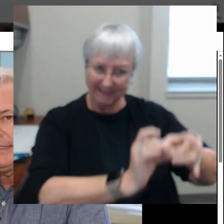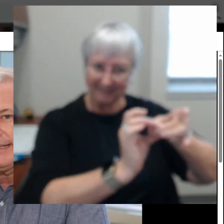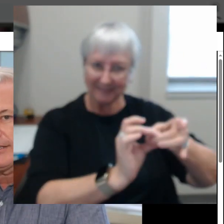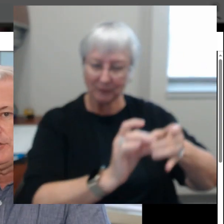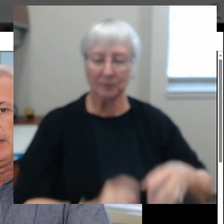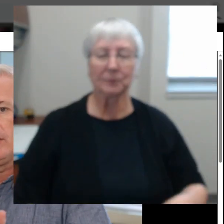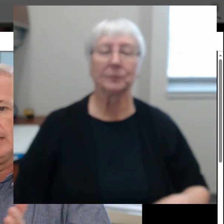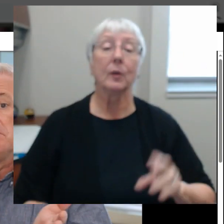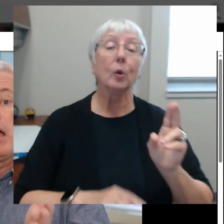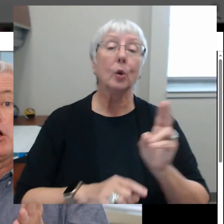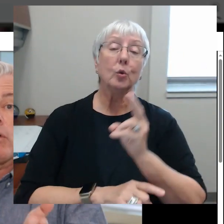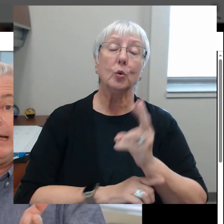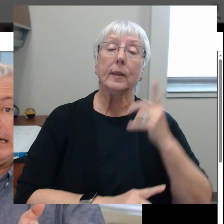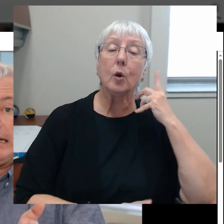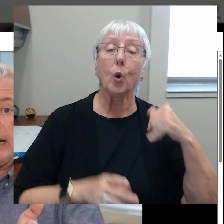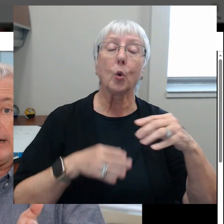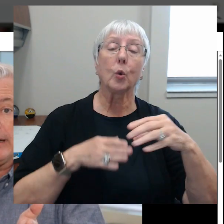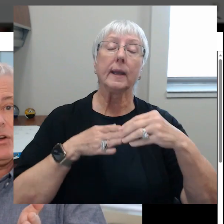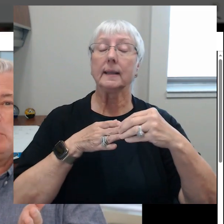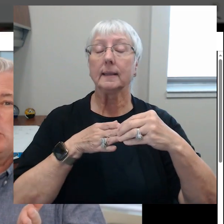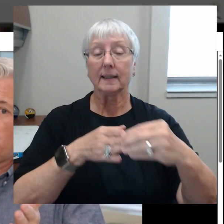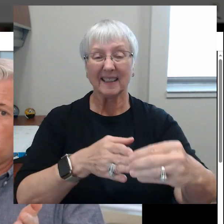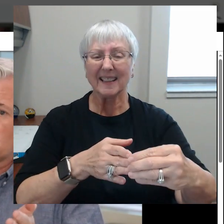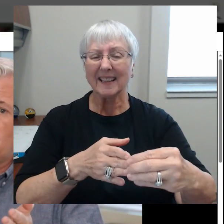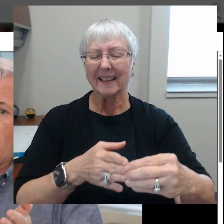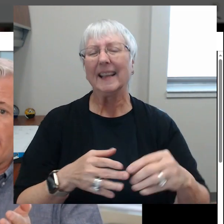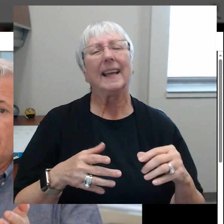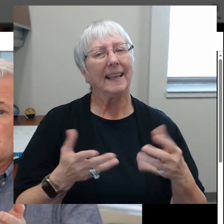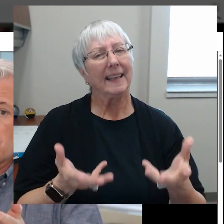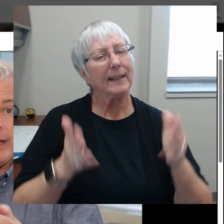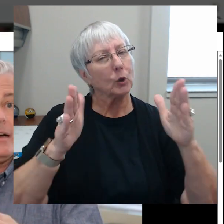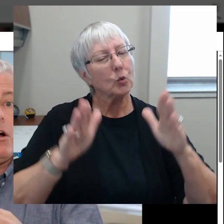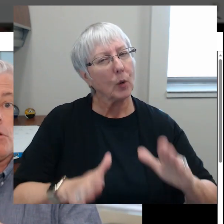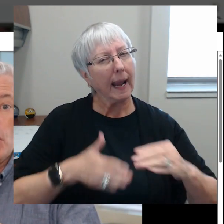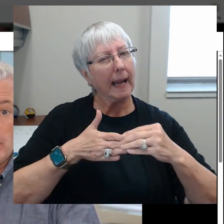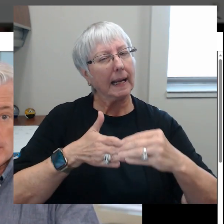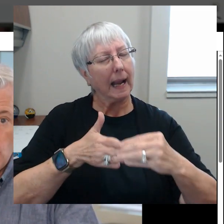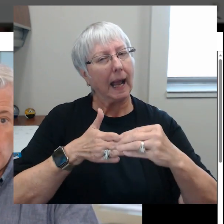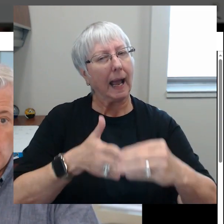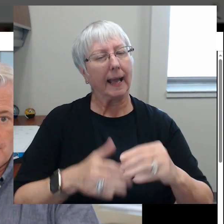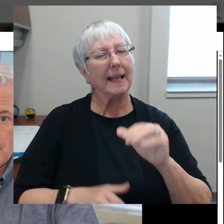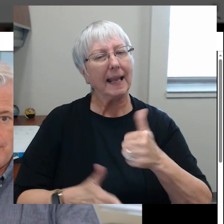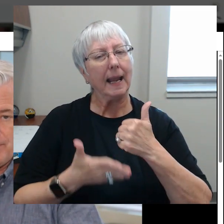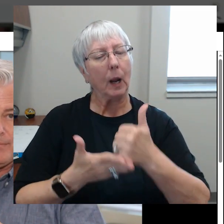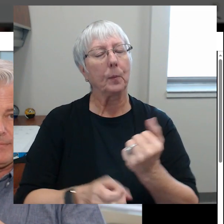Applying the golden section to a layout is a great guide, an almost foolproof way to create a harmonious form.